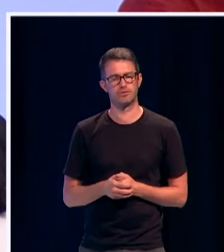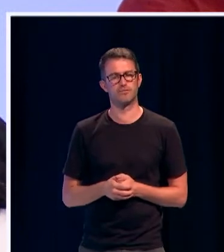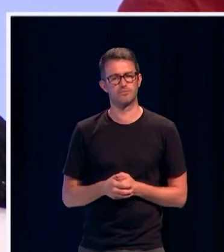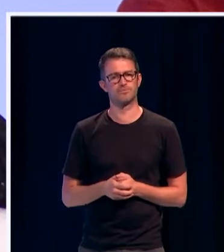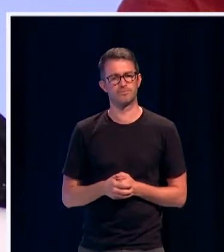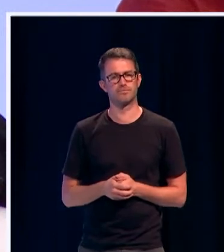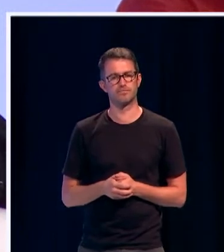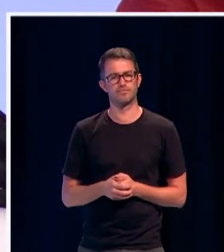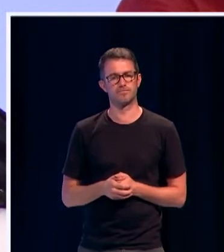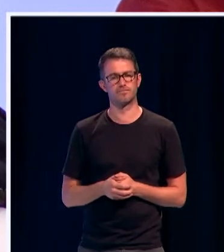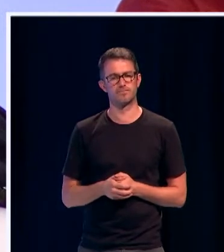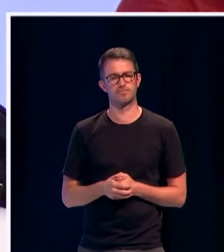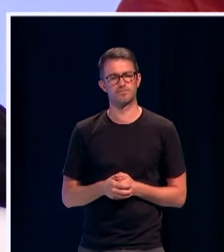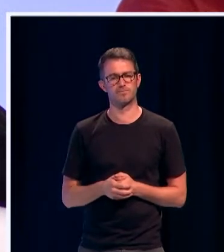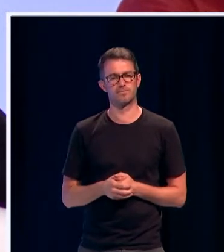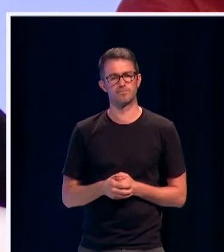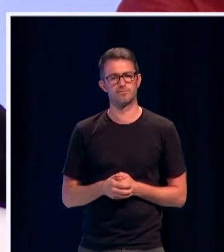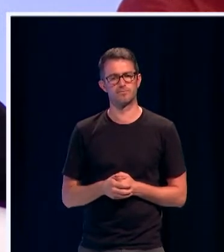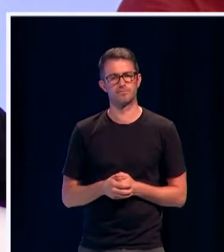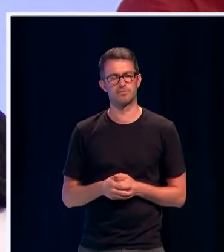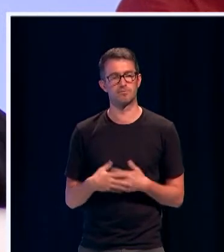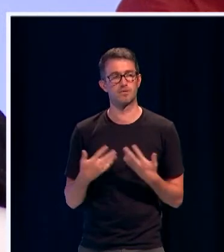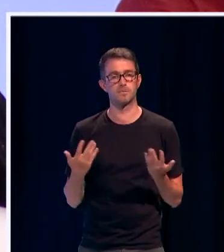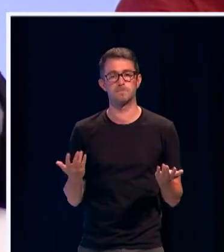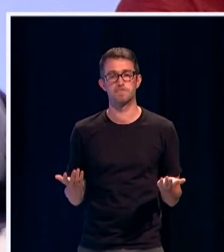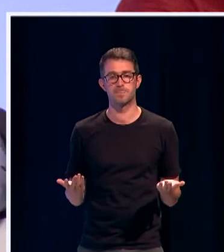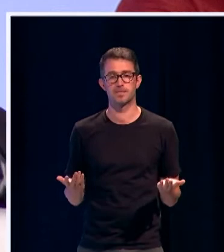once a person are empowered, then